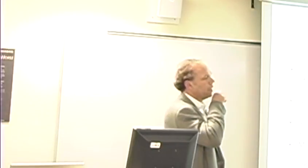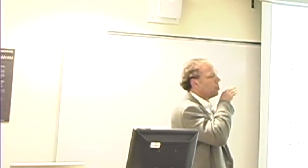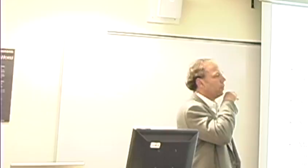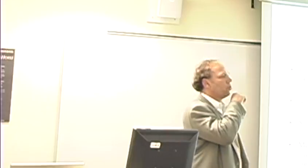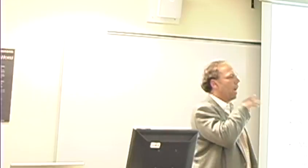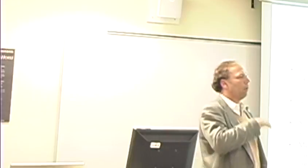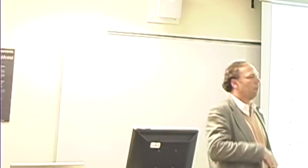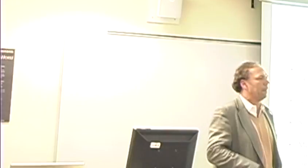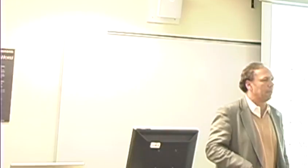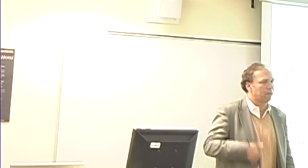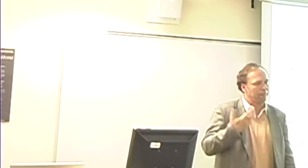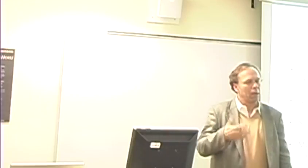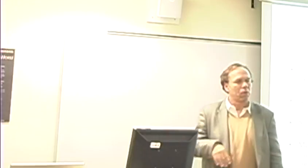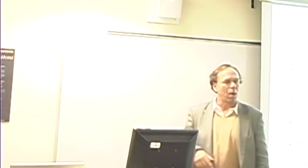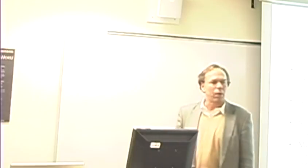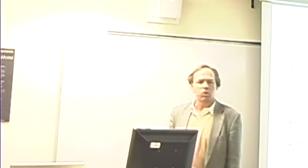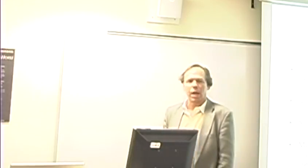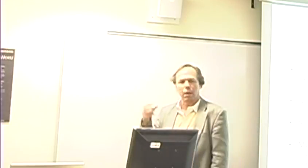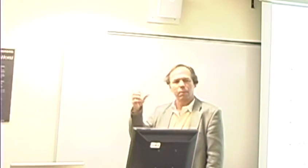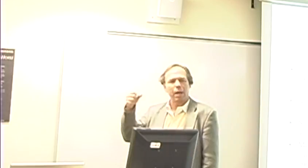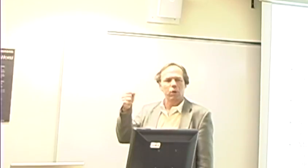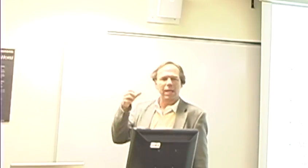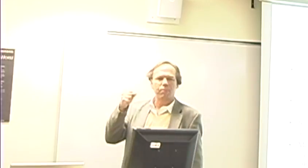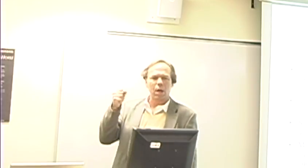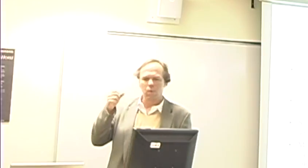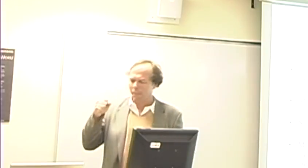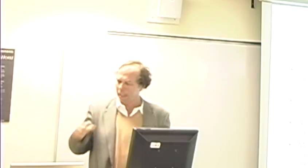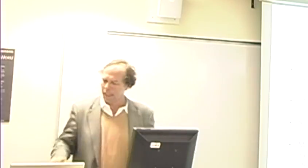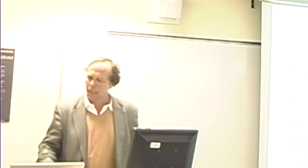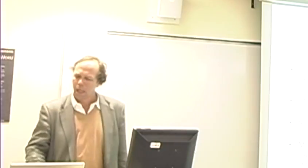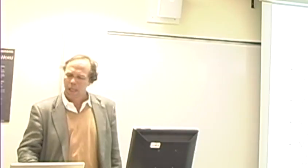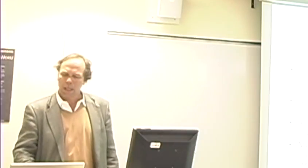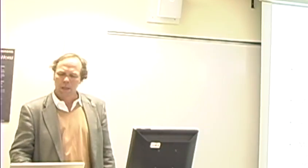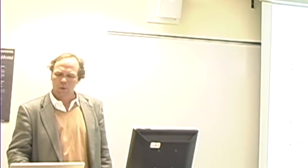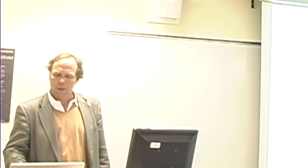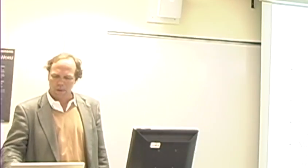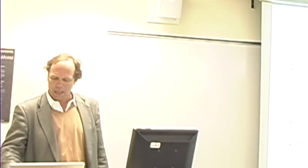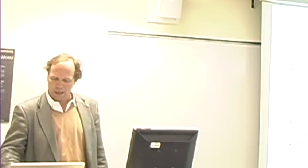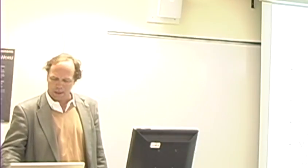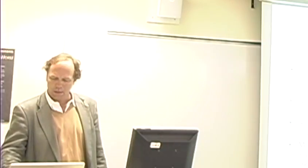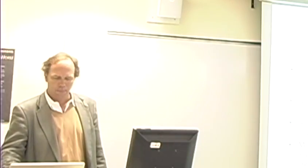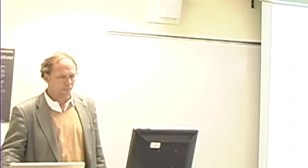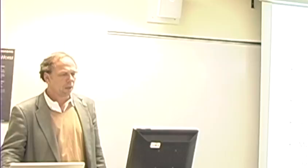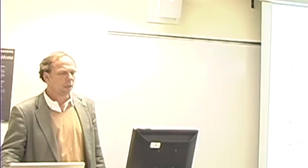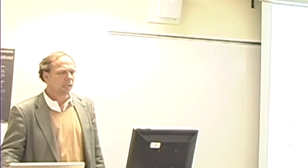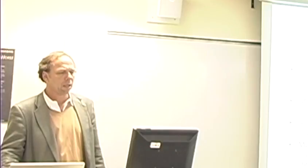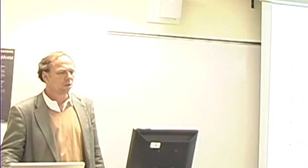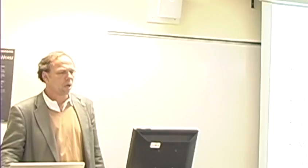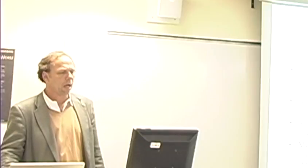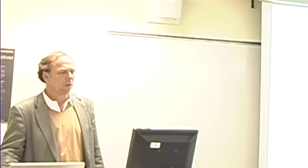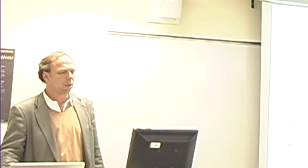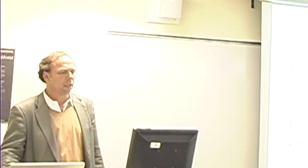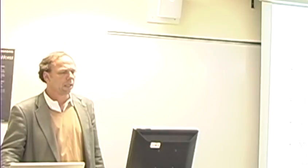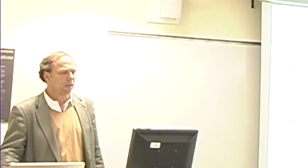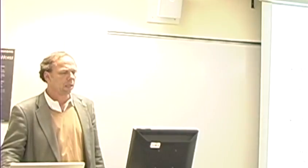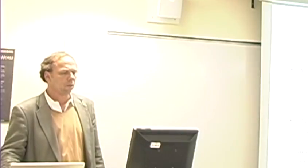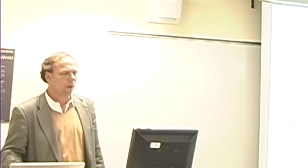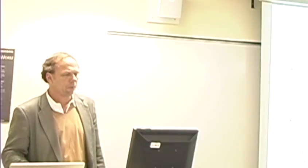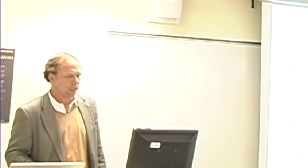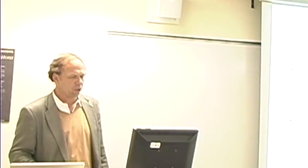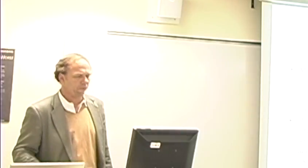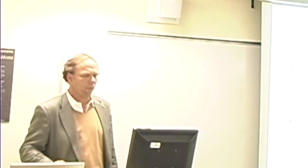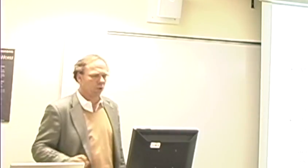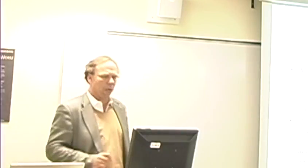repeat until the child repeats. So the mother keeps on repeating in an interest in getting the child and